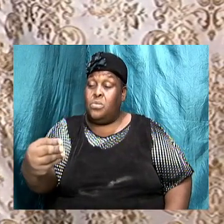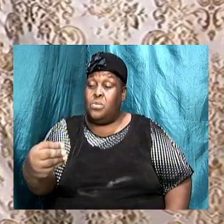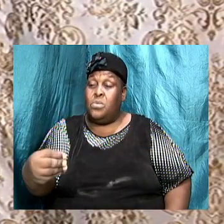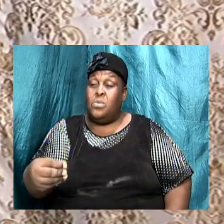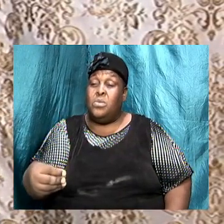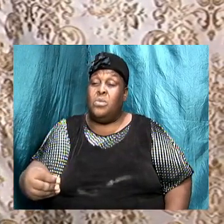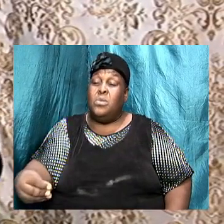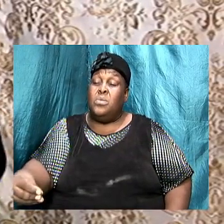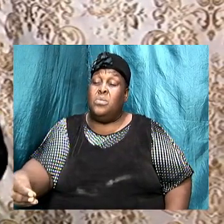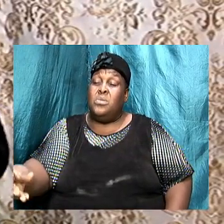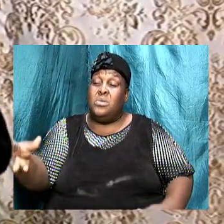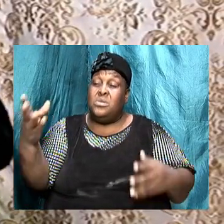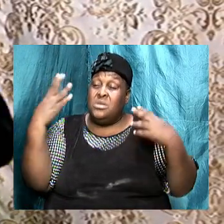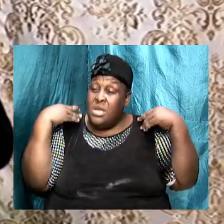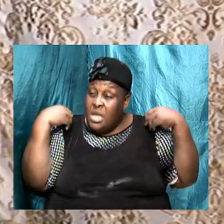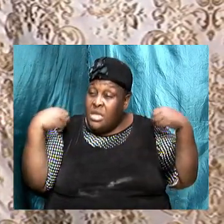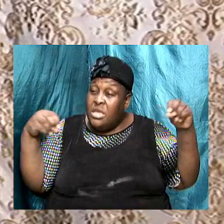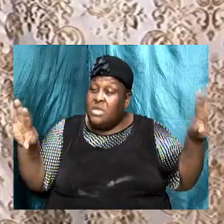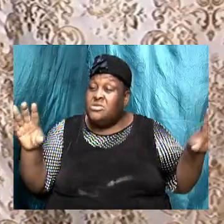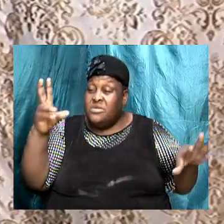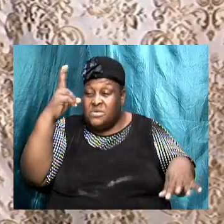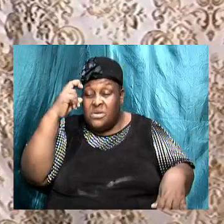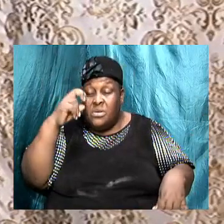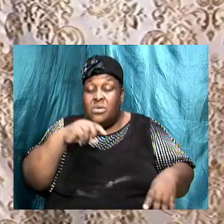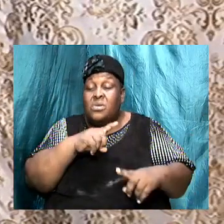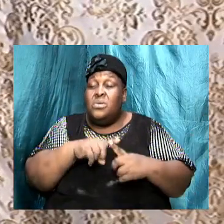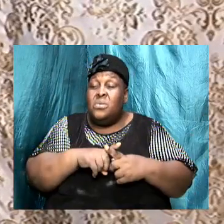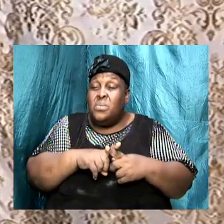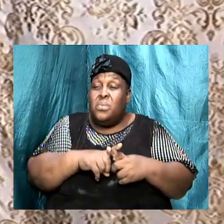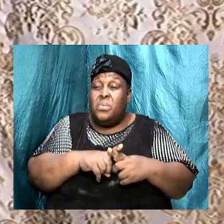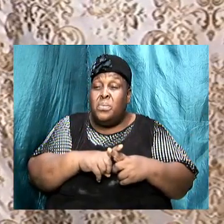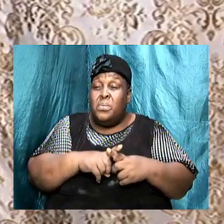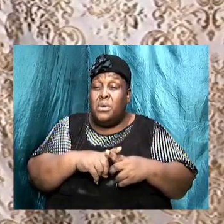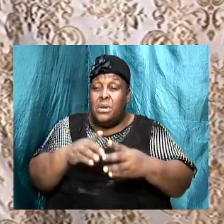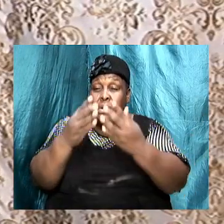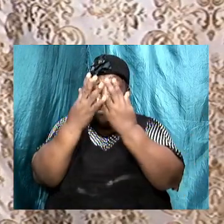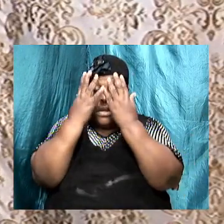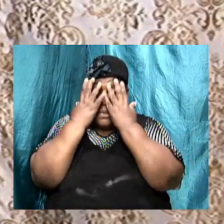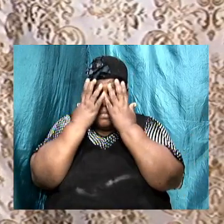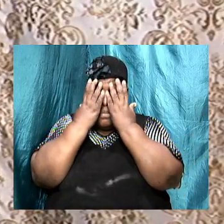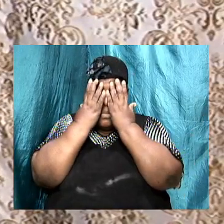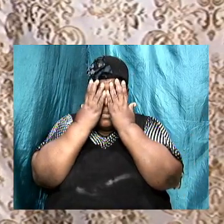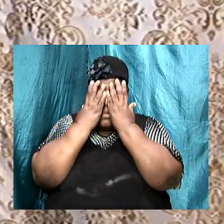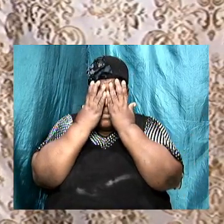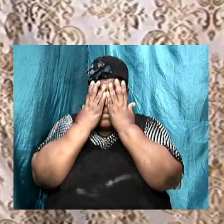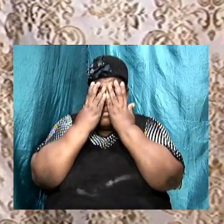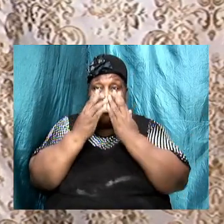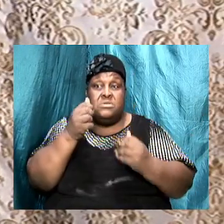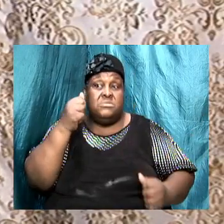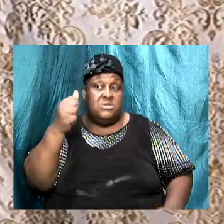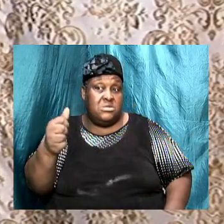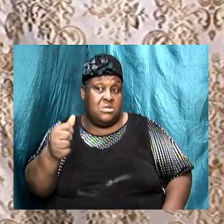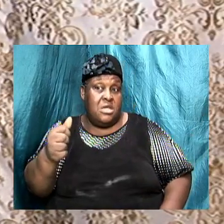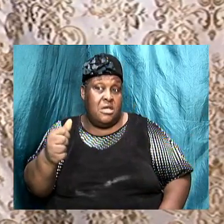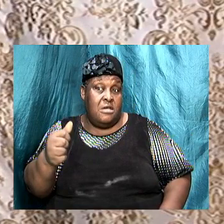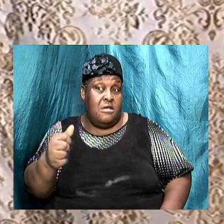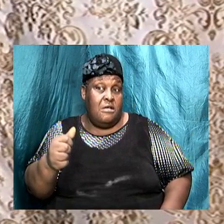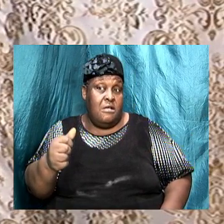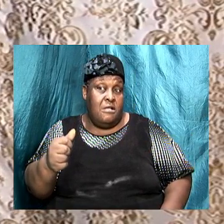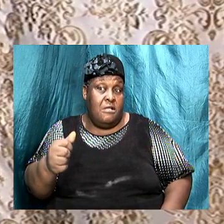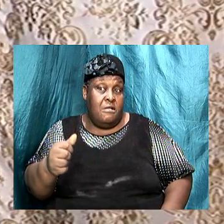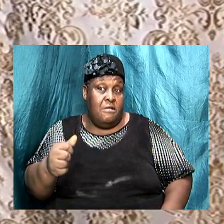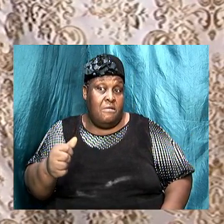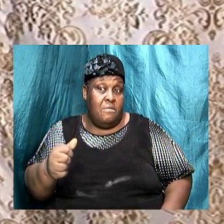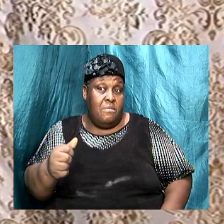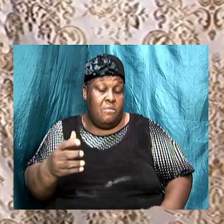agents of Satan, when they disguise themselves, I want us to understand that some of these persons that you see